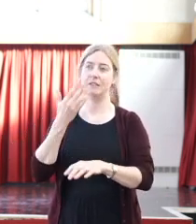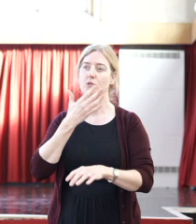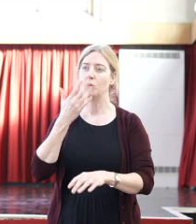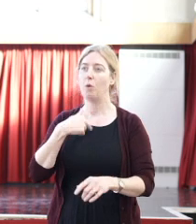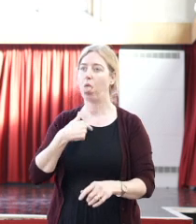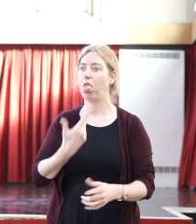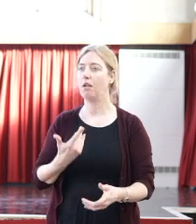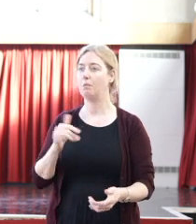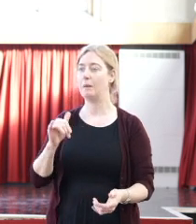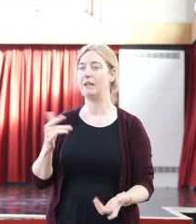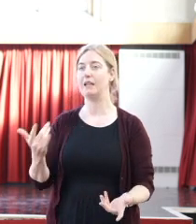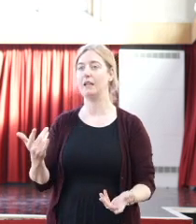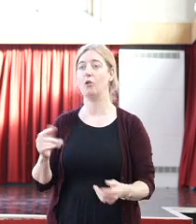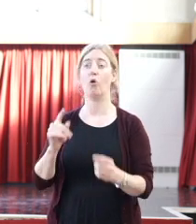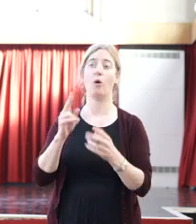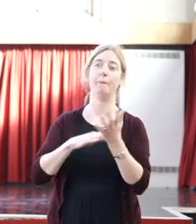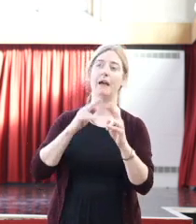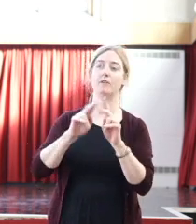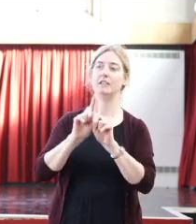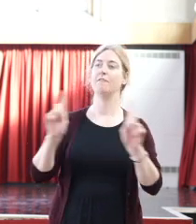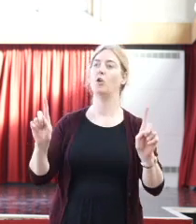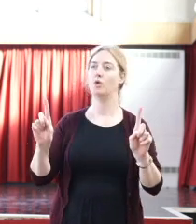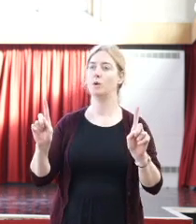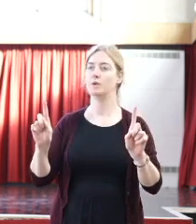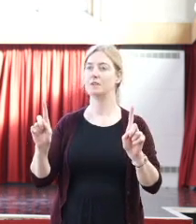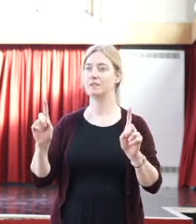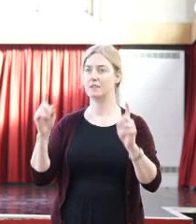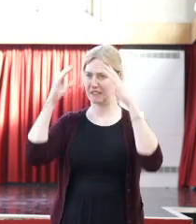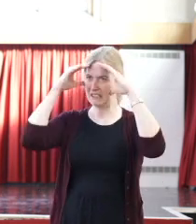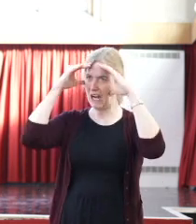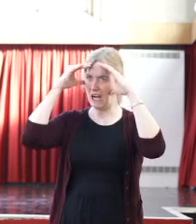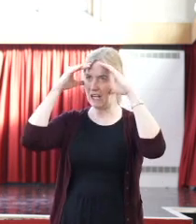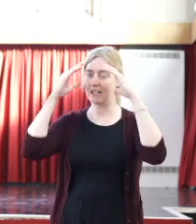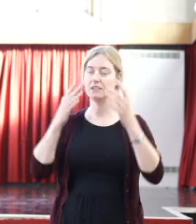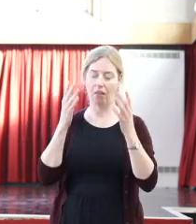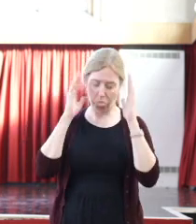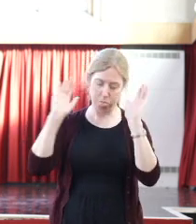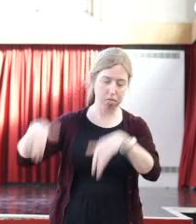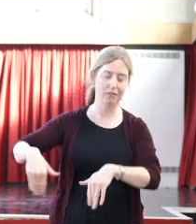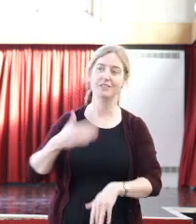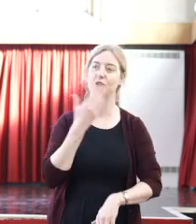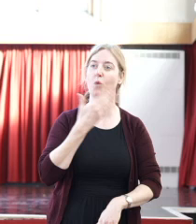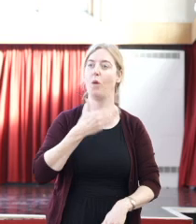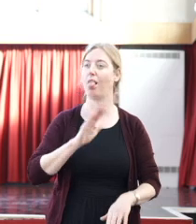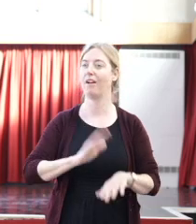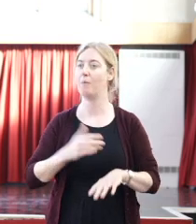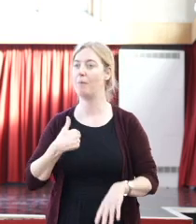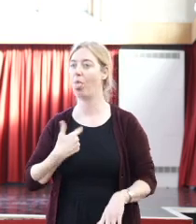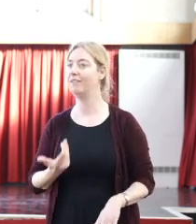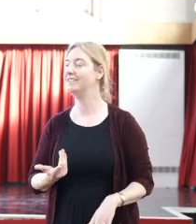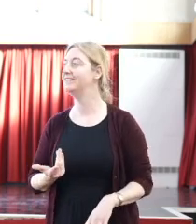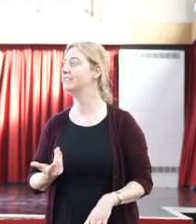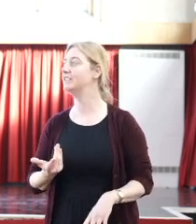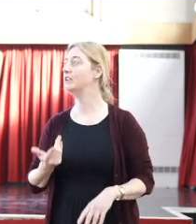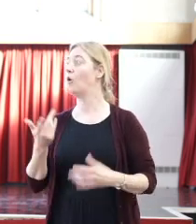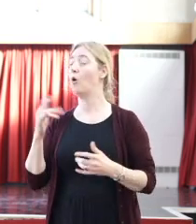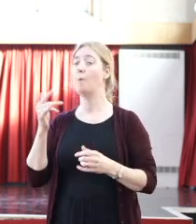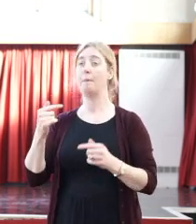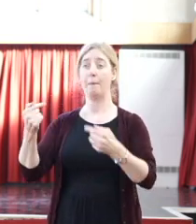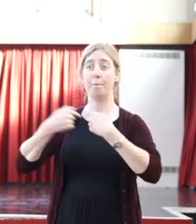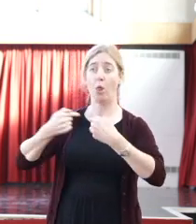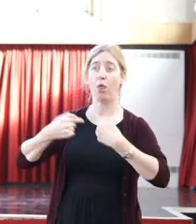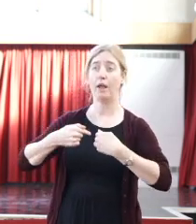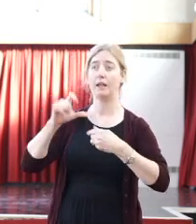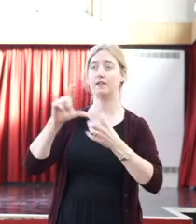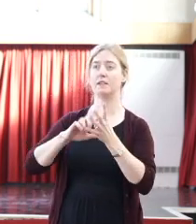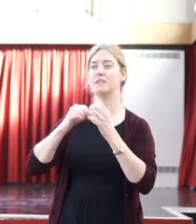parents might be divorcing and she's really struggling to engage in the curriculum. Or cyberbullying and she's